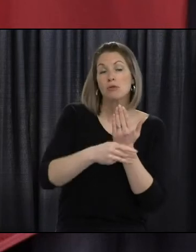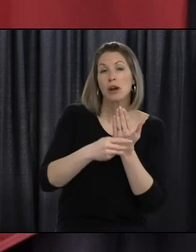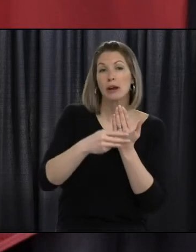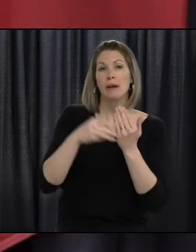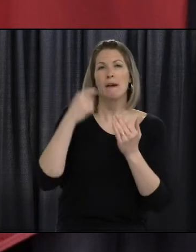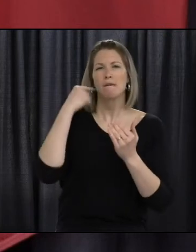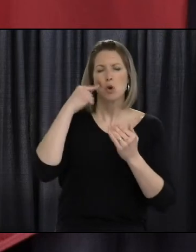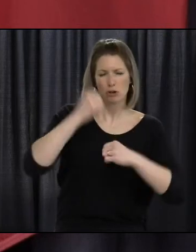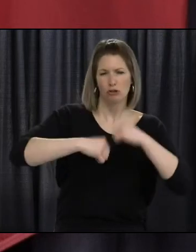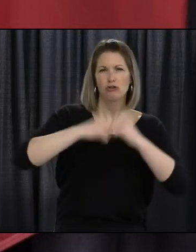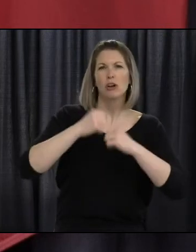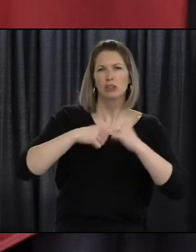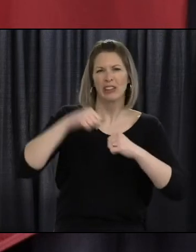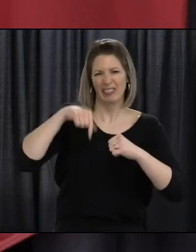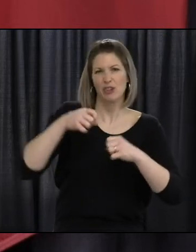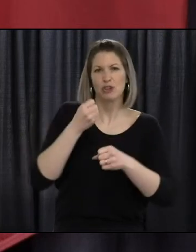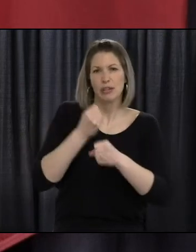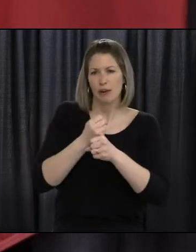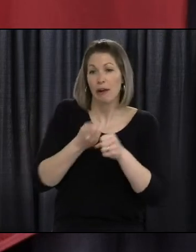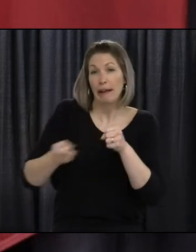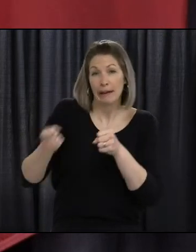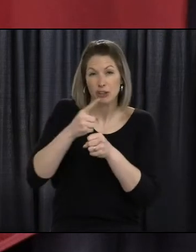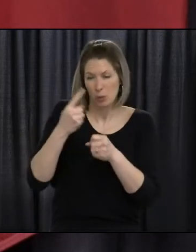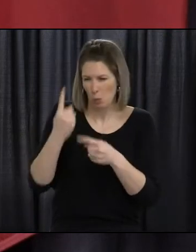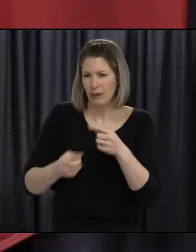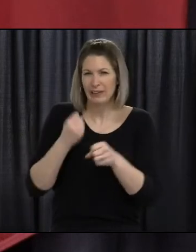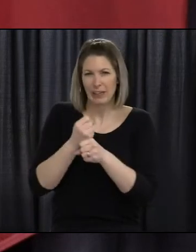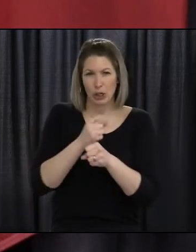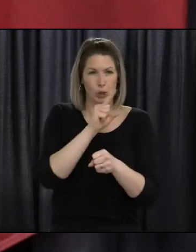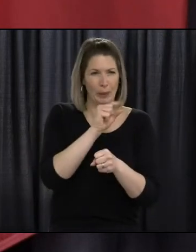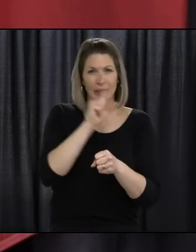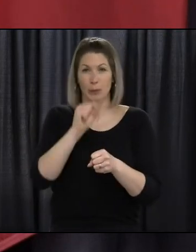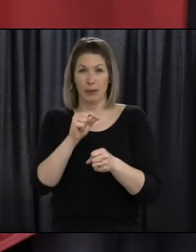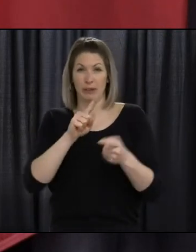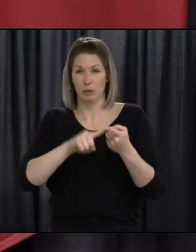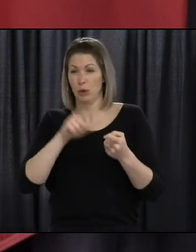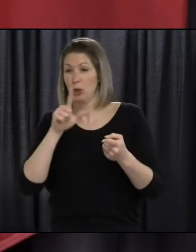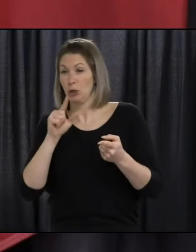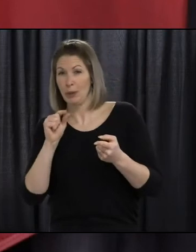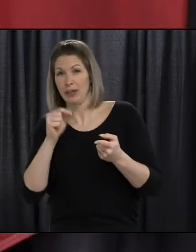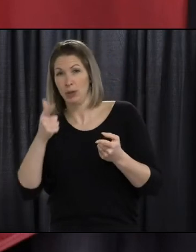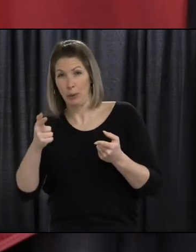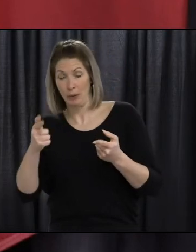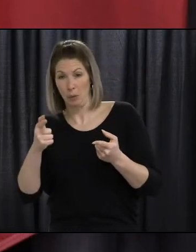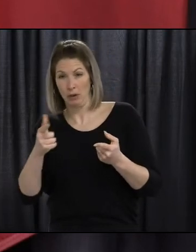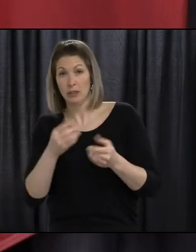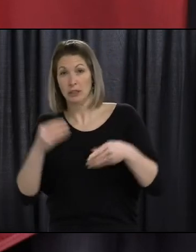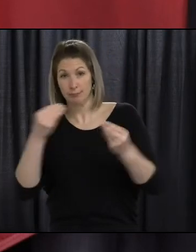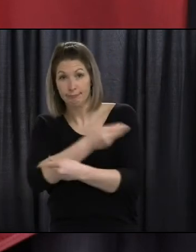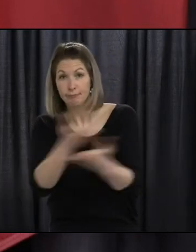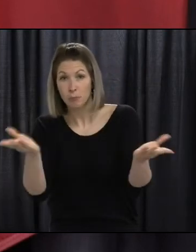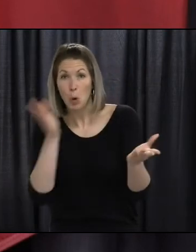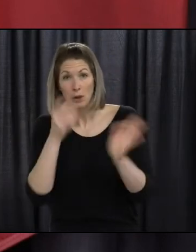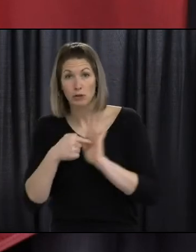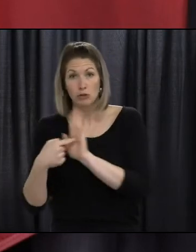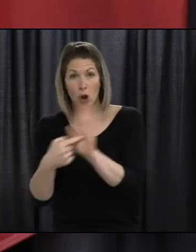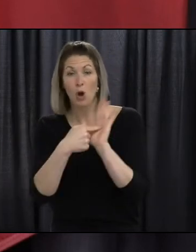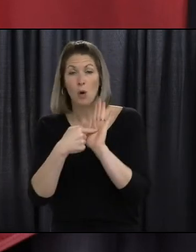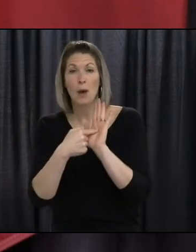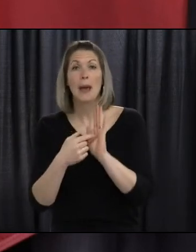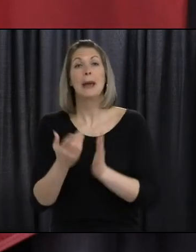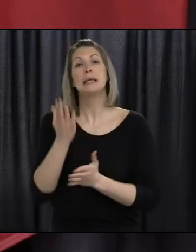2021 construction season. And so some of you might question, you might ask, why now? This is simply to